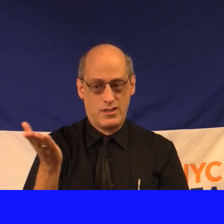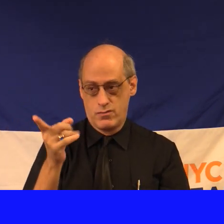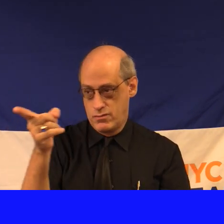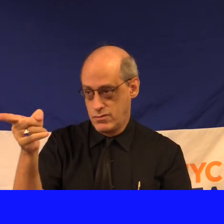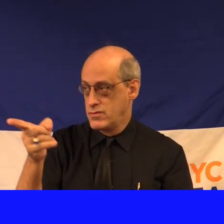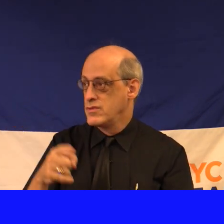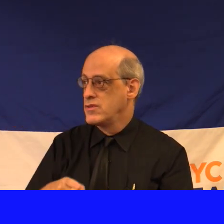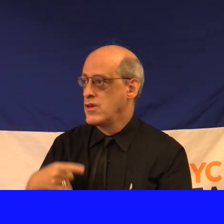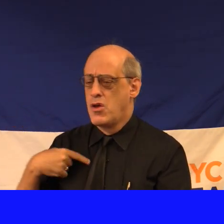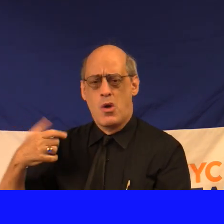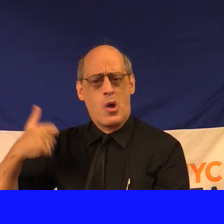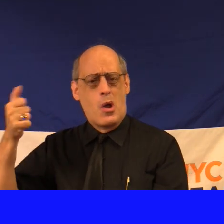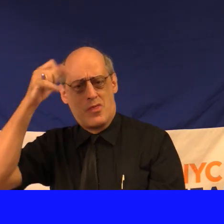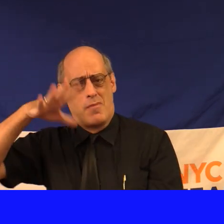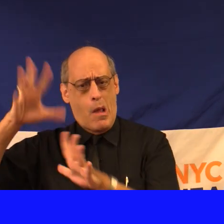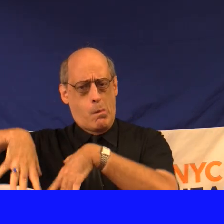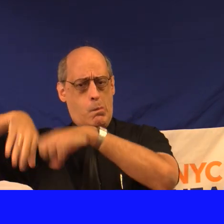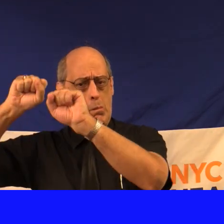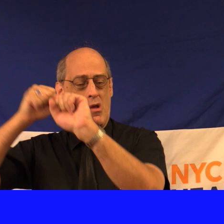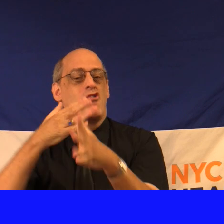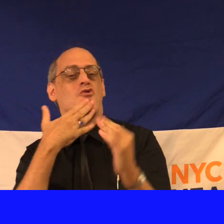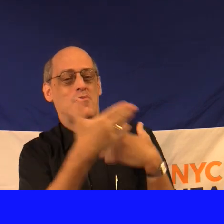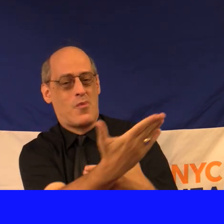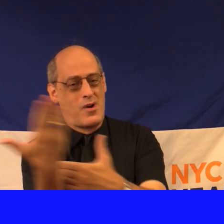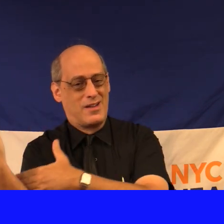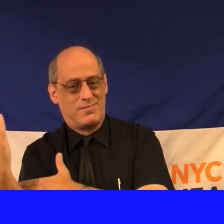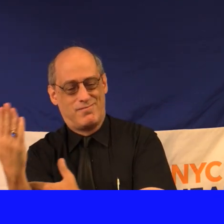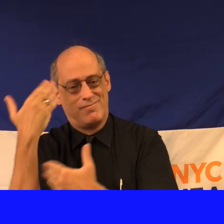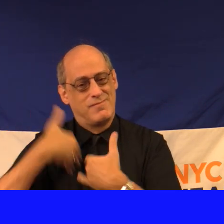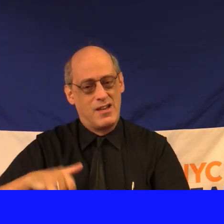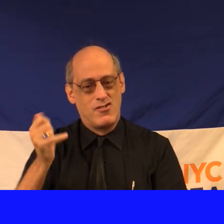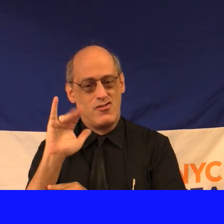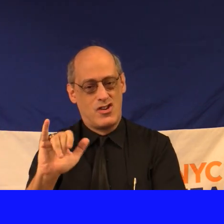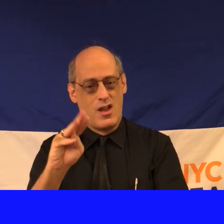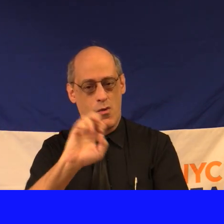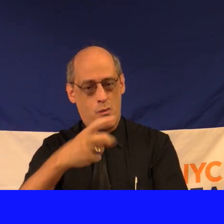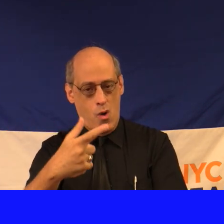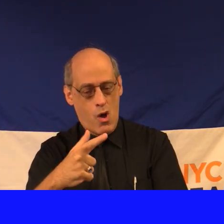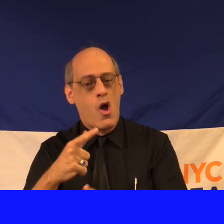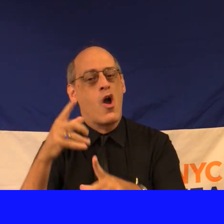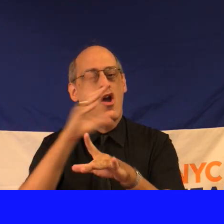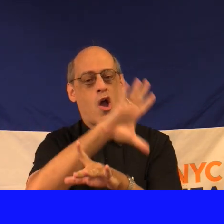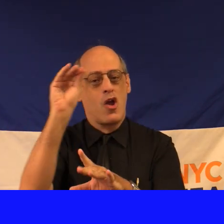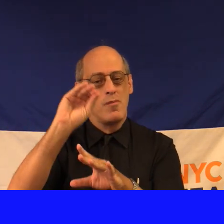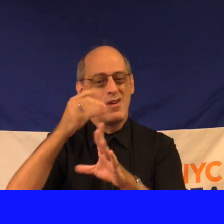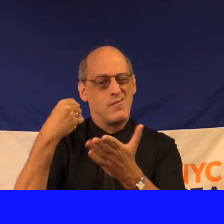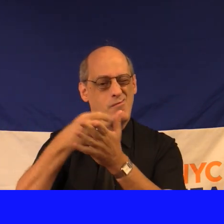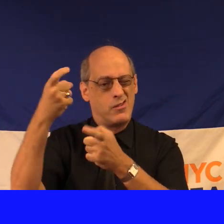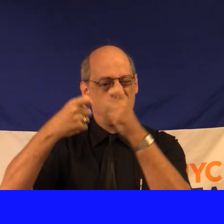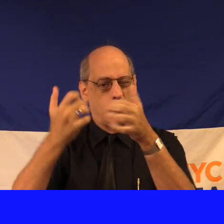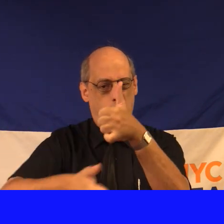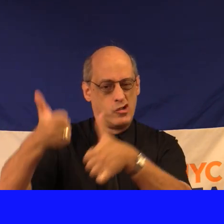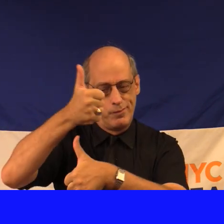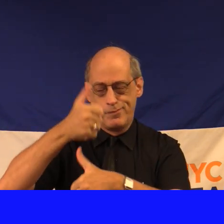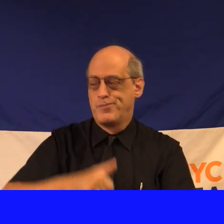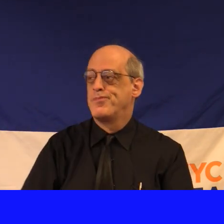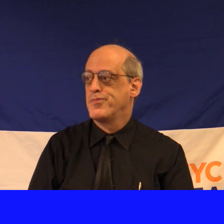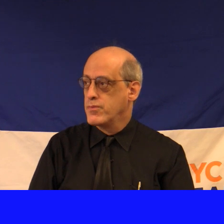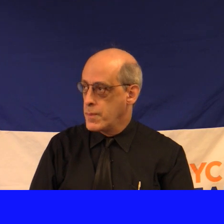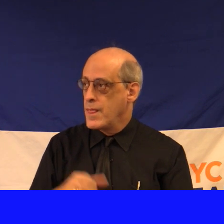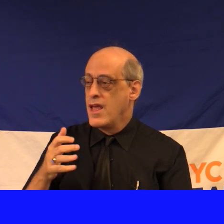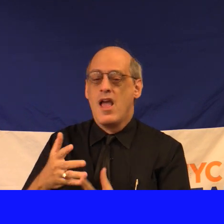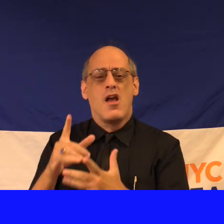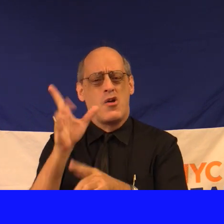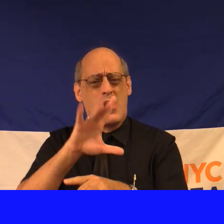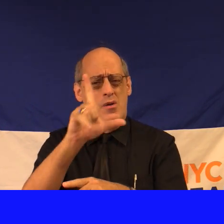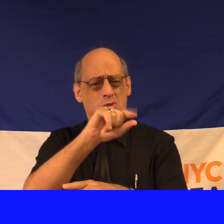John, I'll take this. Good morning, everybody. This is Jay Wyman, Corporate Controller. The